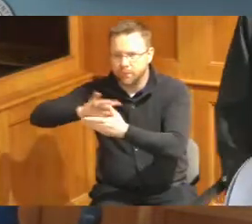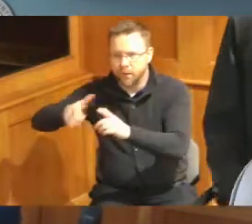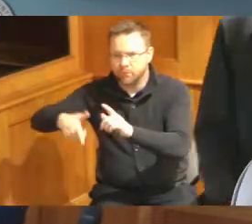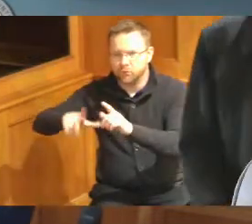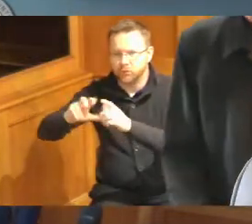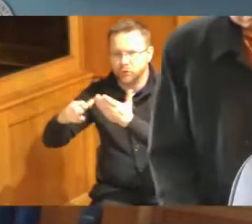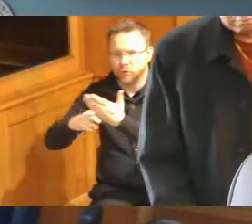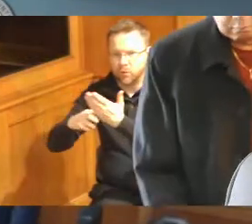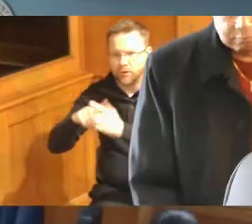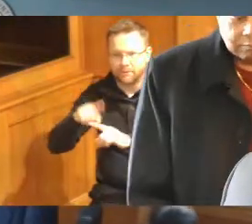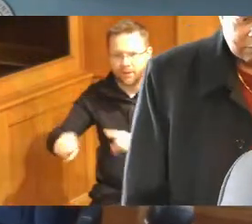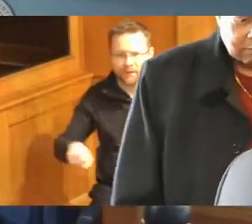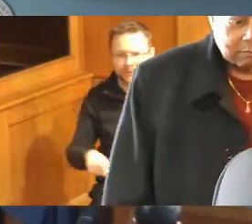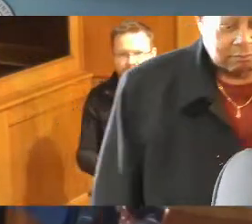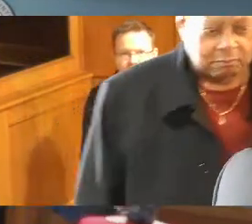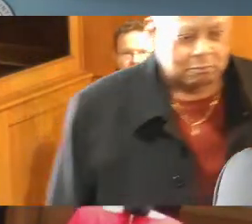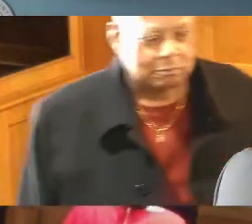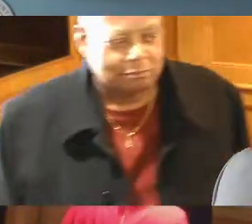you want to say something else?